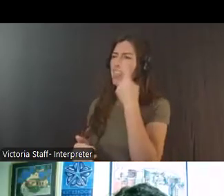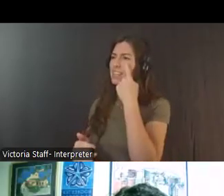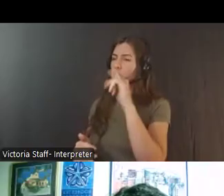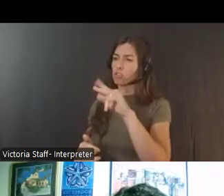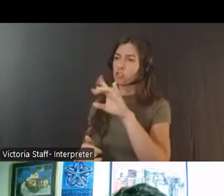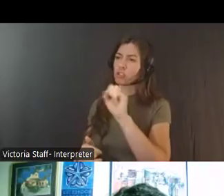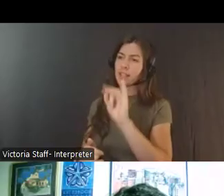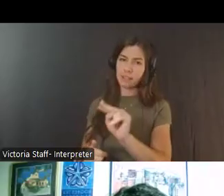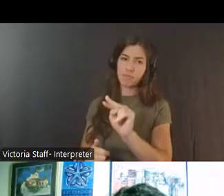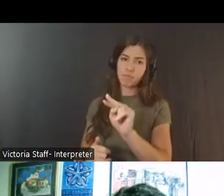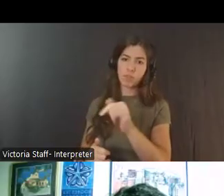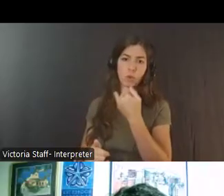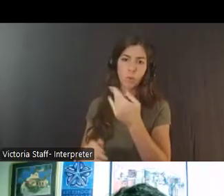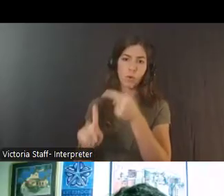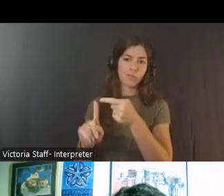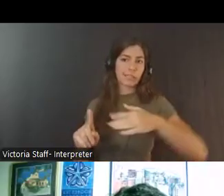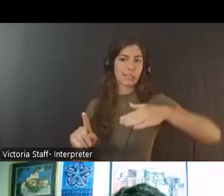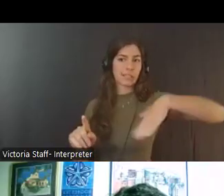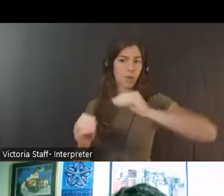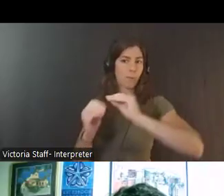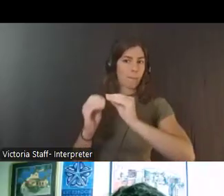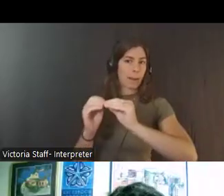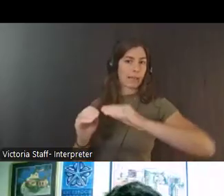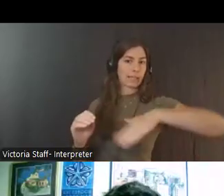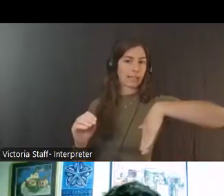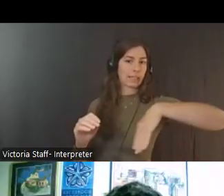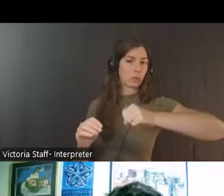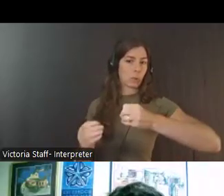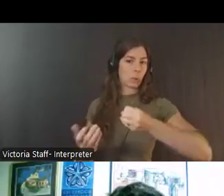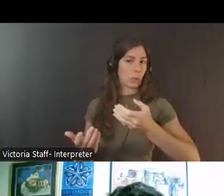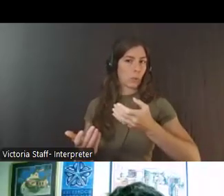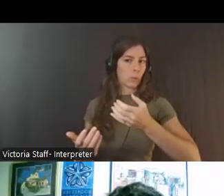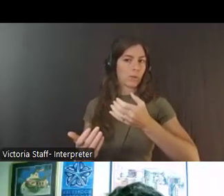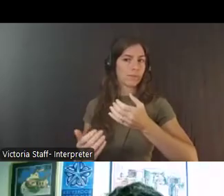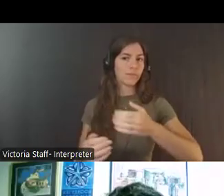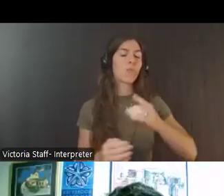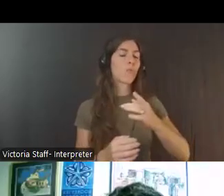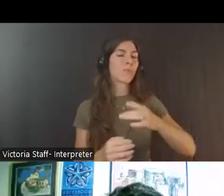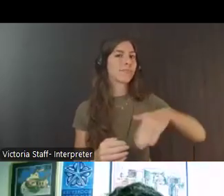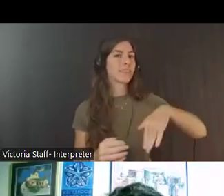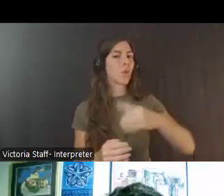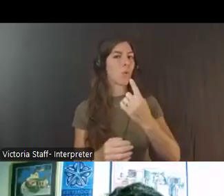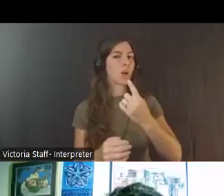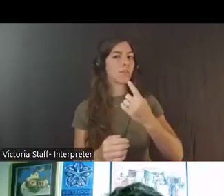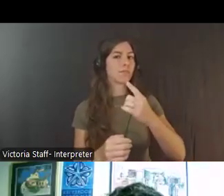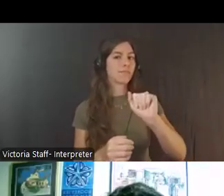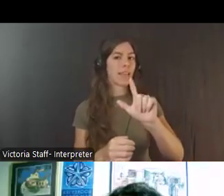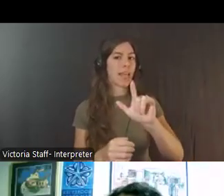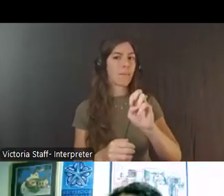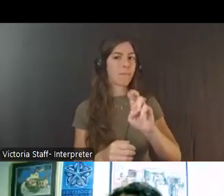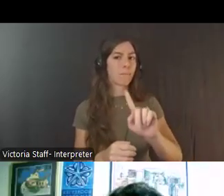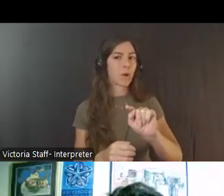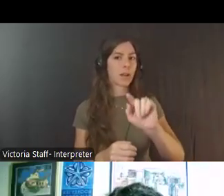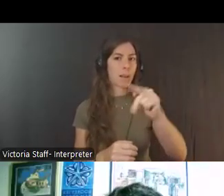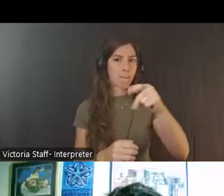I don't think we haven't repaired anything yet. So No, not I much. don't know. Well, we're don't have, doing you know, one. We're doing Albert Yeah. Paley, I guess.